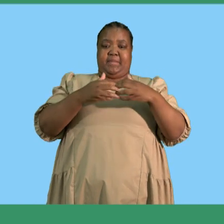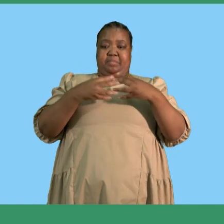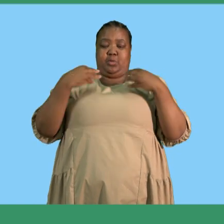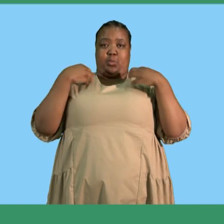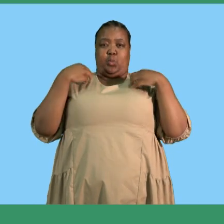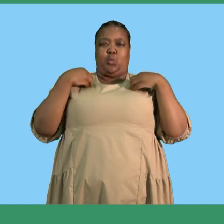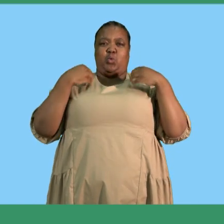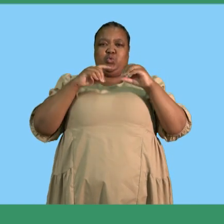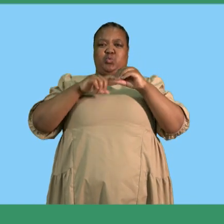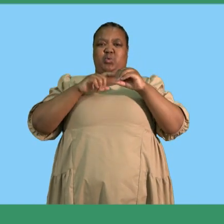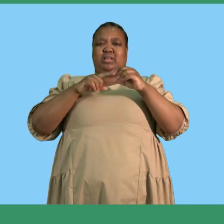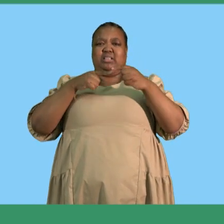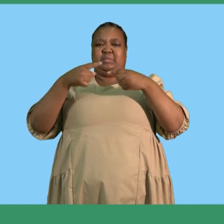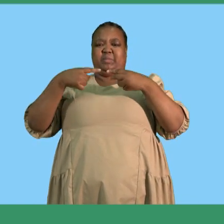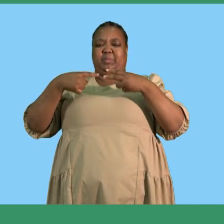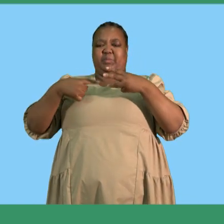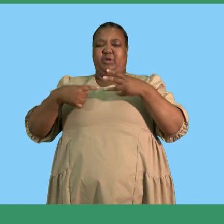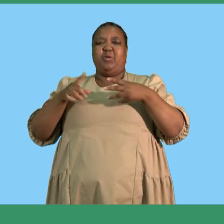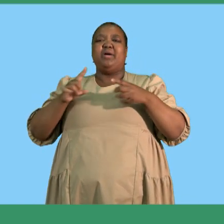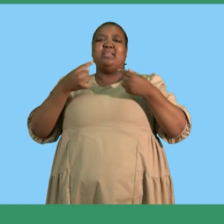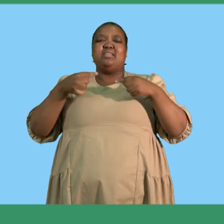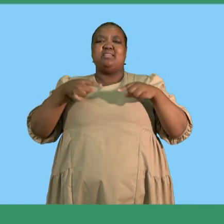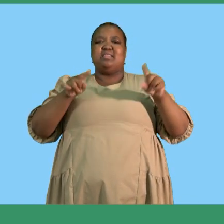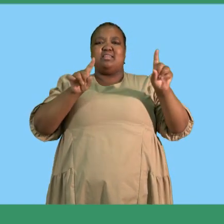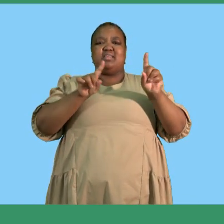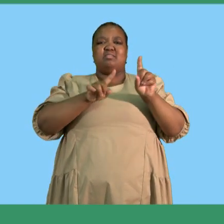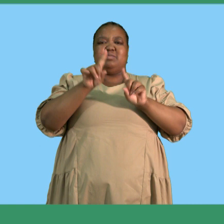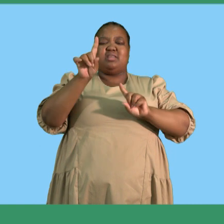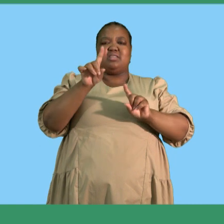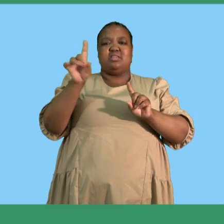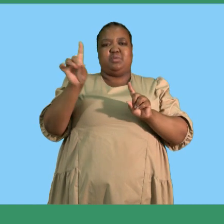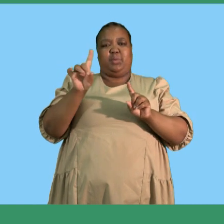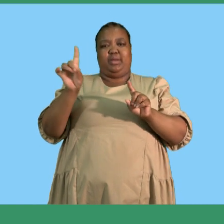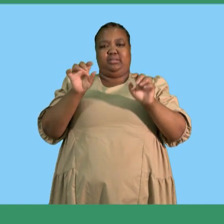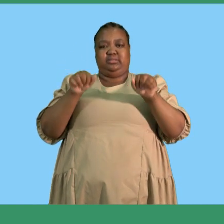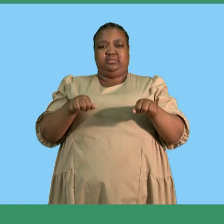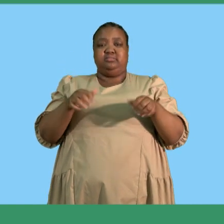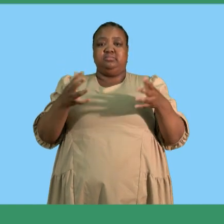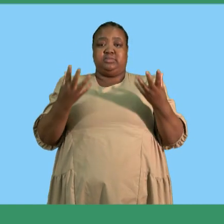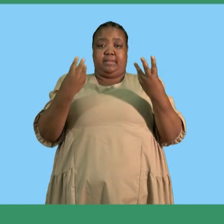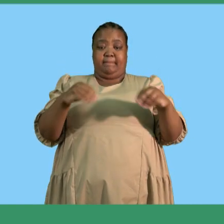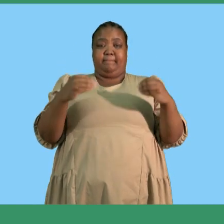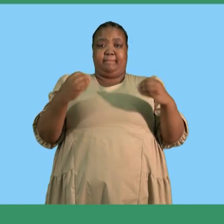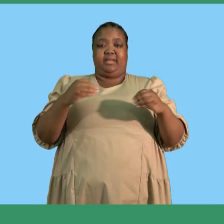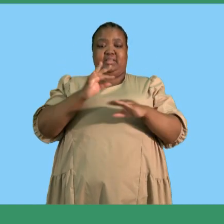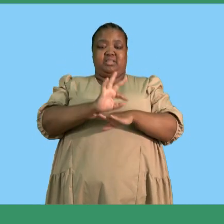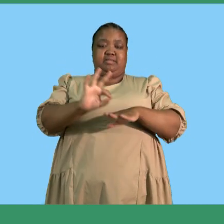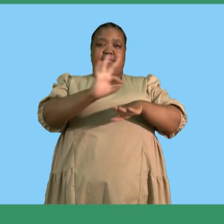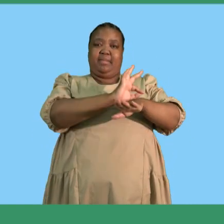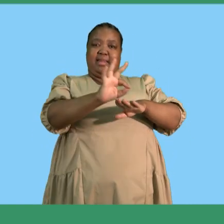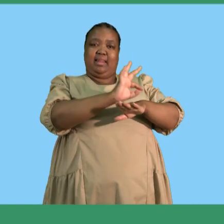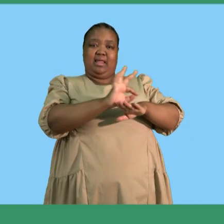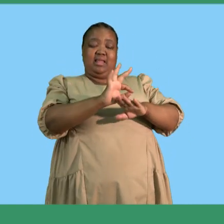qualities and the success factors. So we will be also looking at how can we transform a business